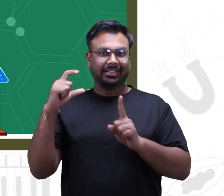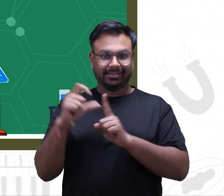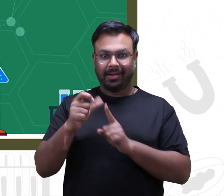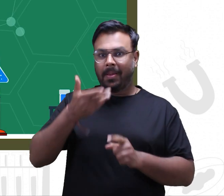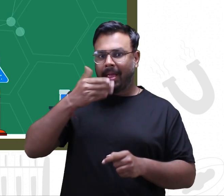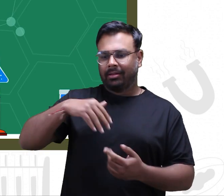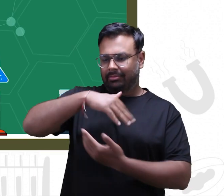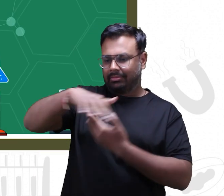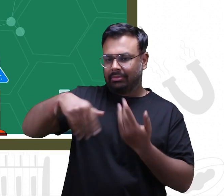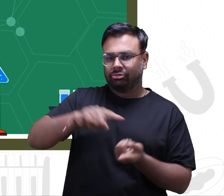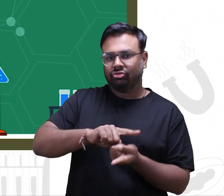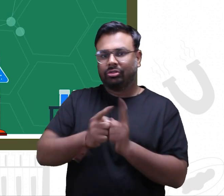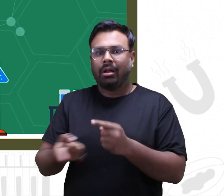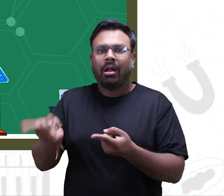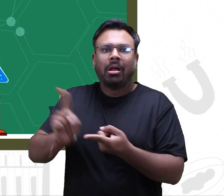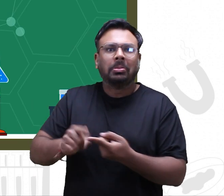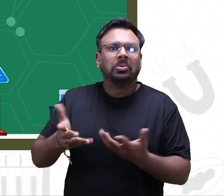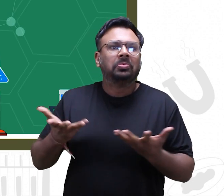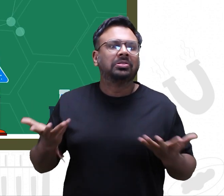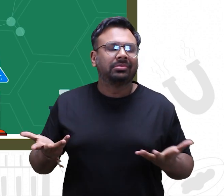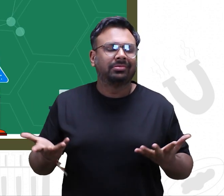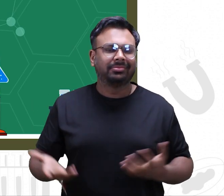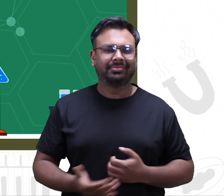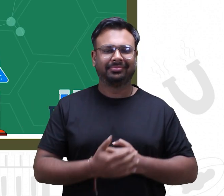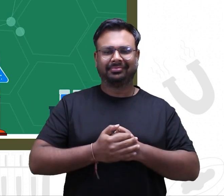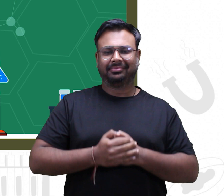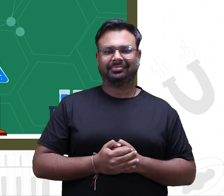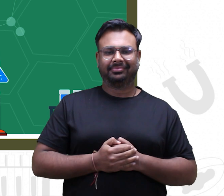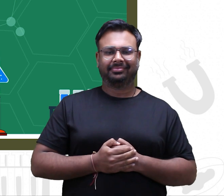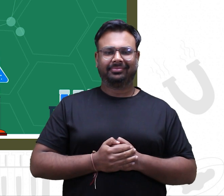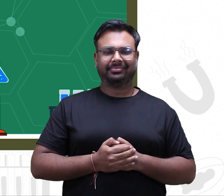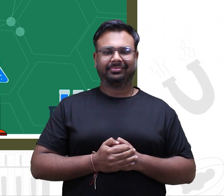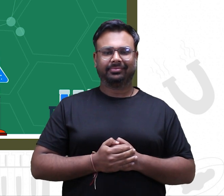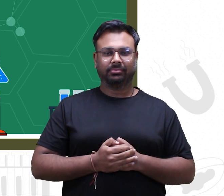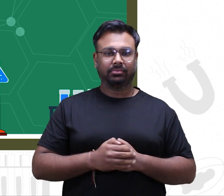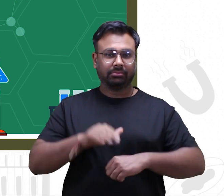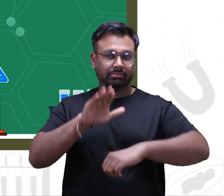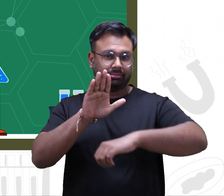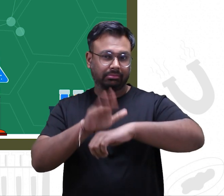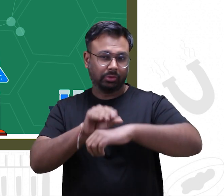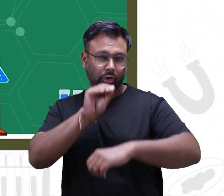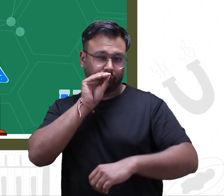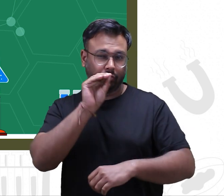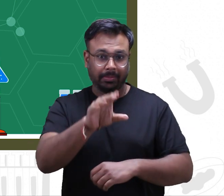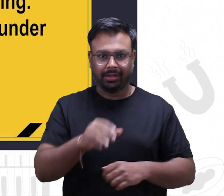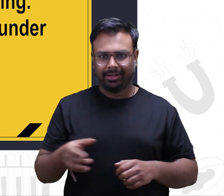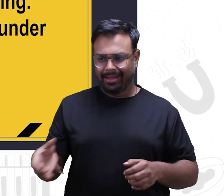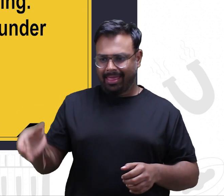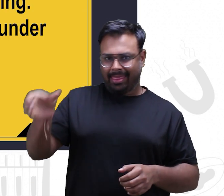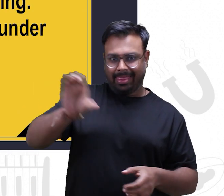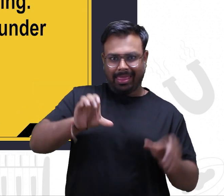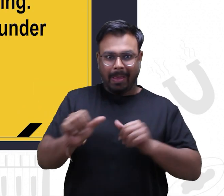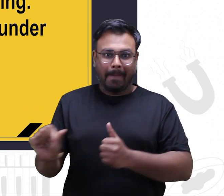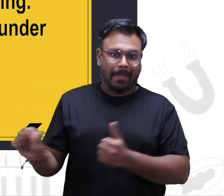Acid water mixing reaction. In this experiment, we will explore what happened when acid react with water.